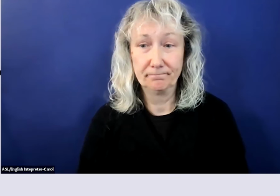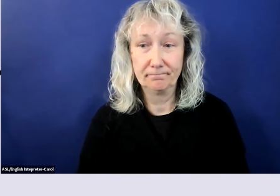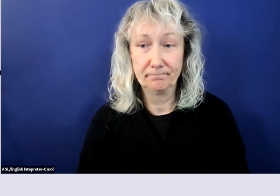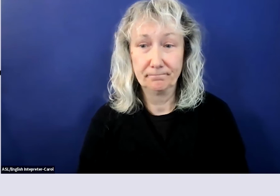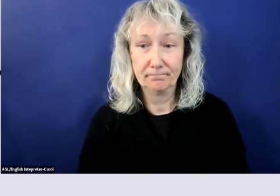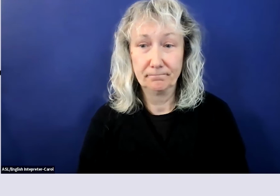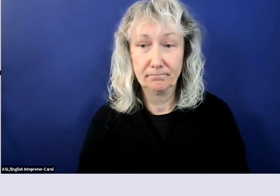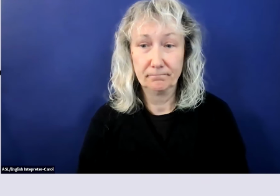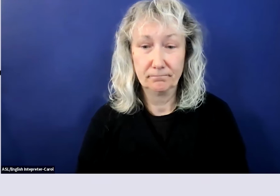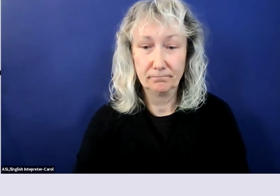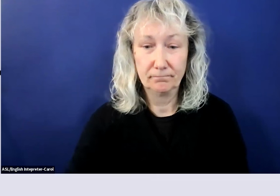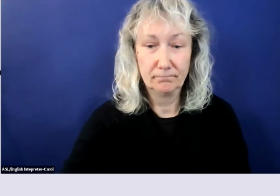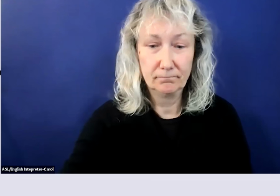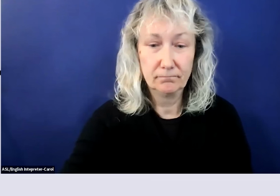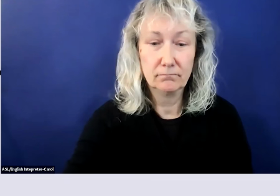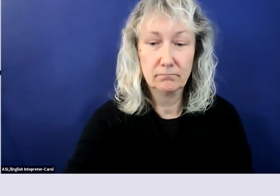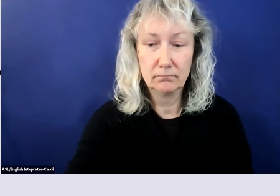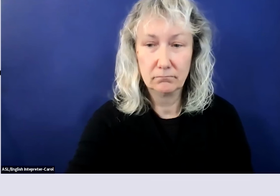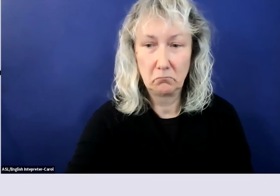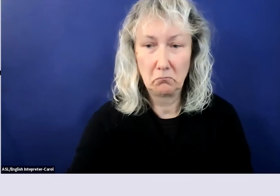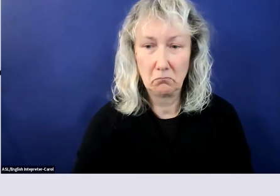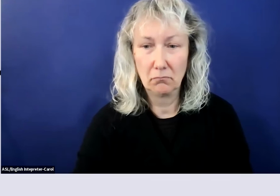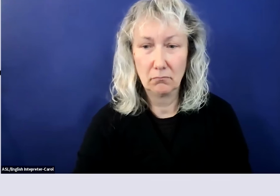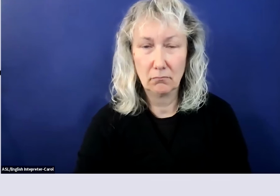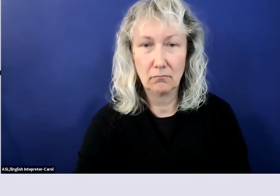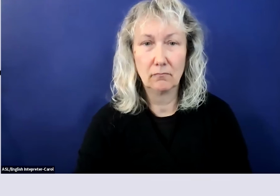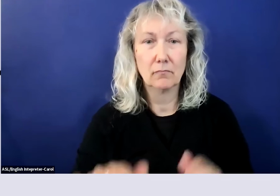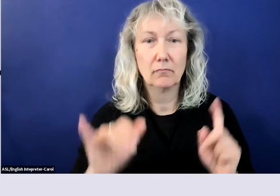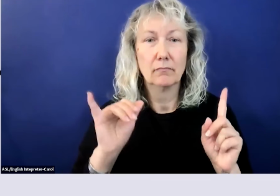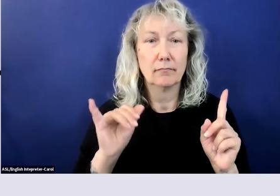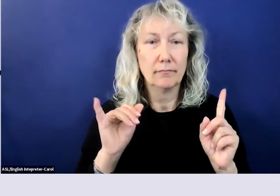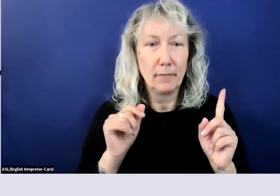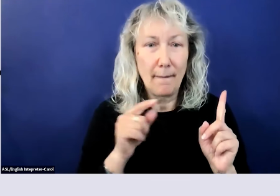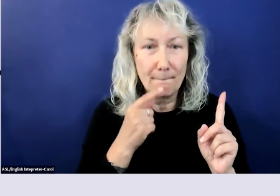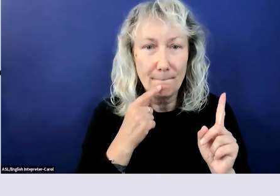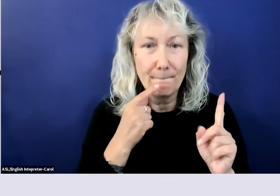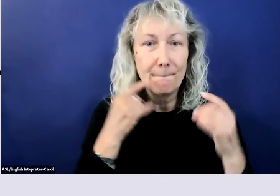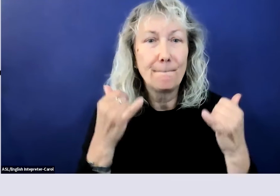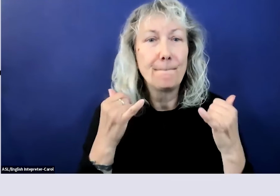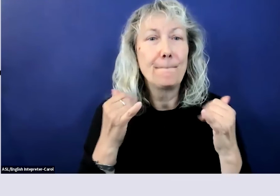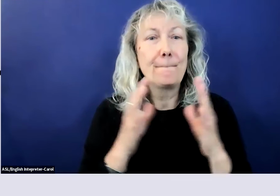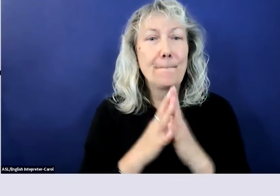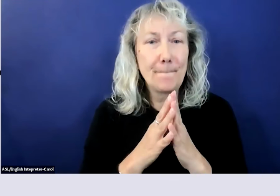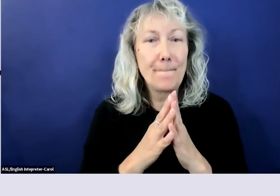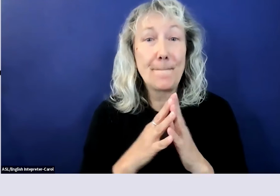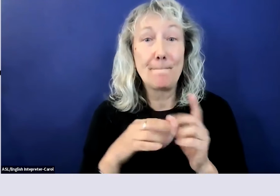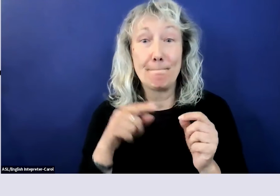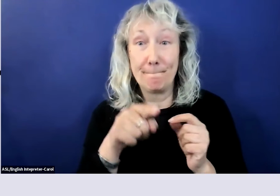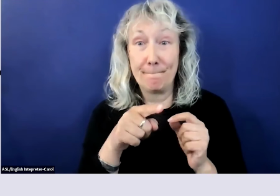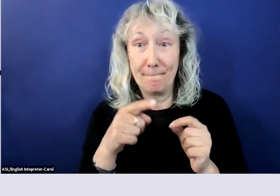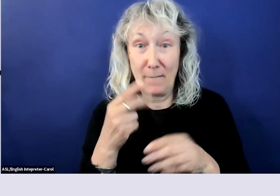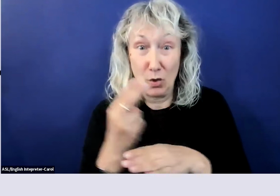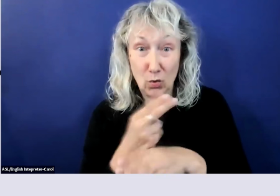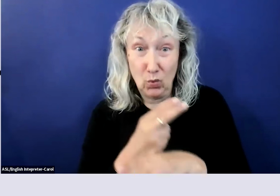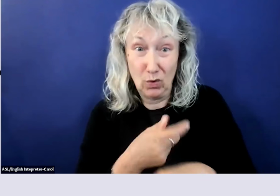Taking less than a prescribed dose does risk inadequate treatment and in some cases can worsen a health